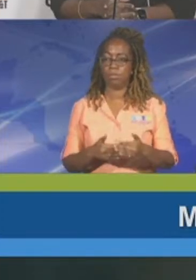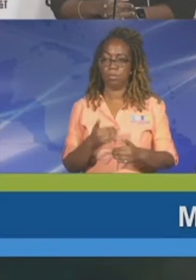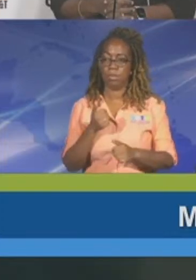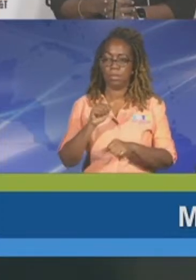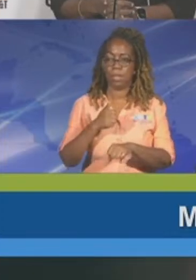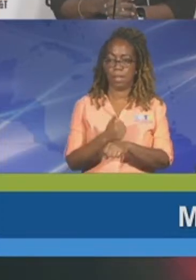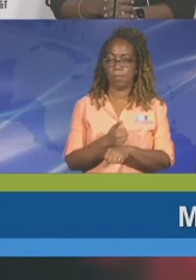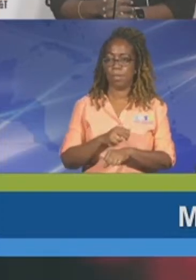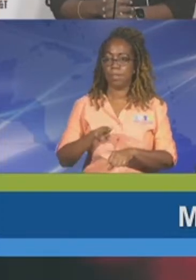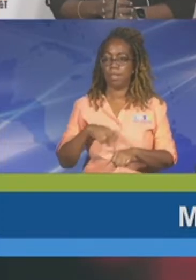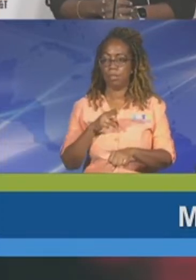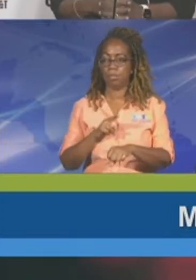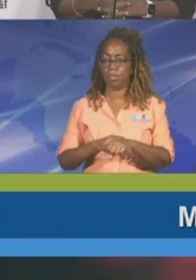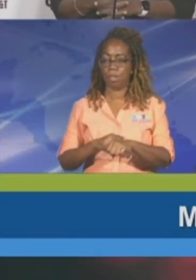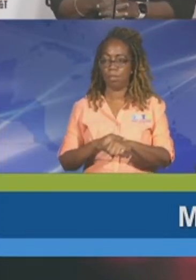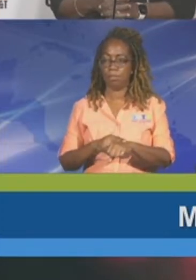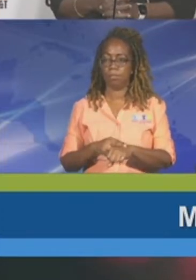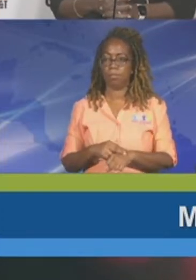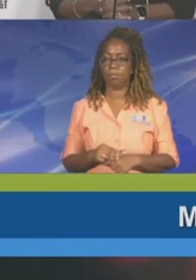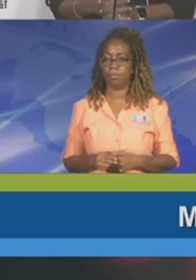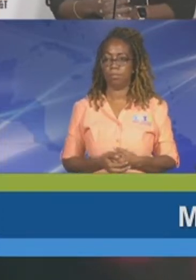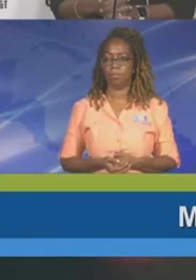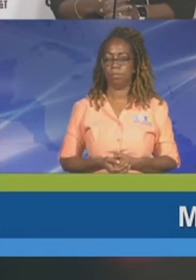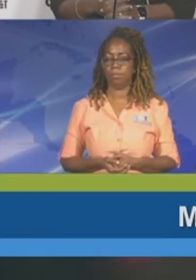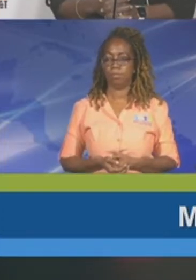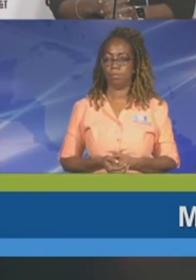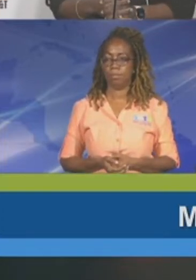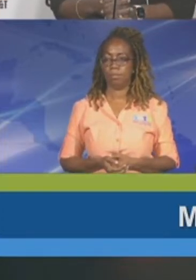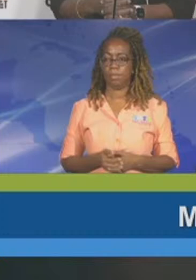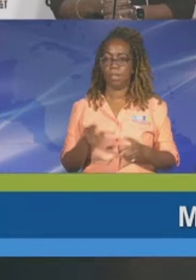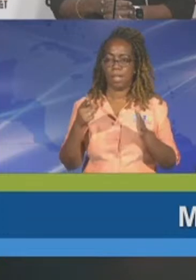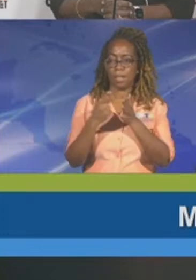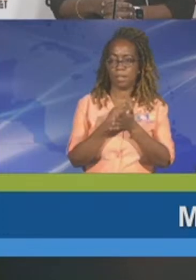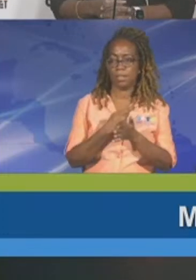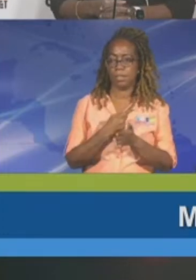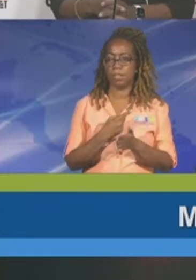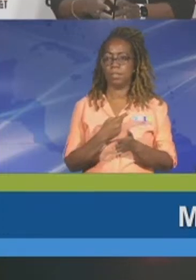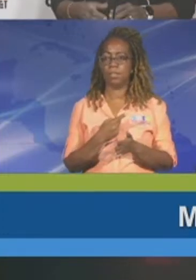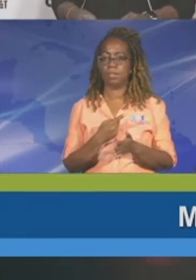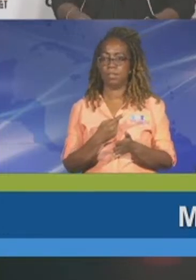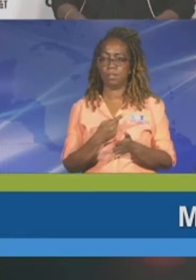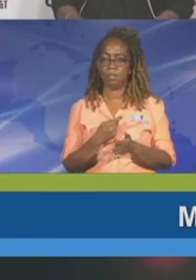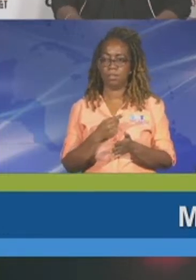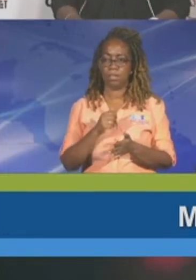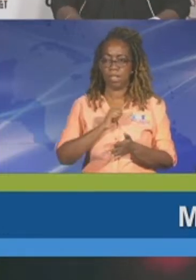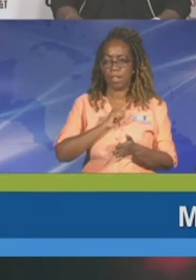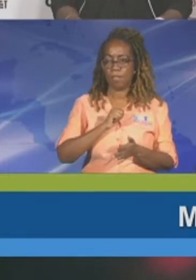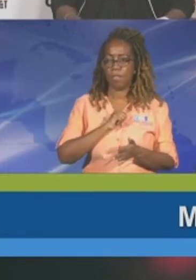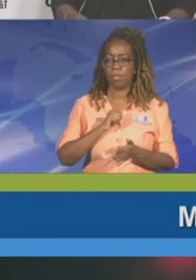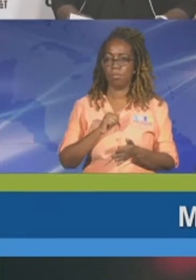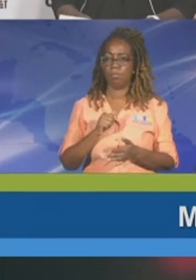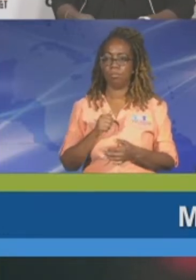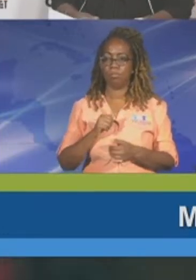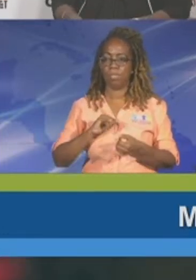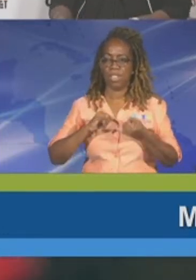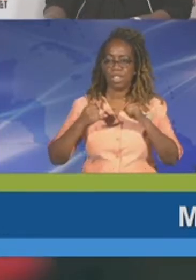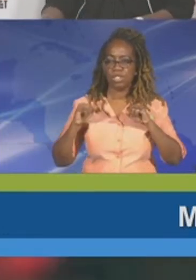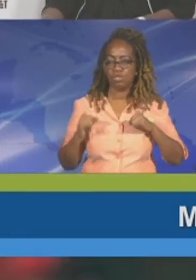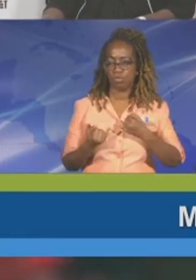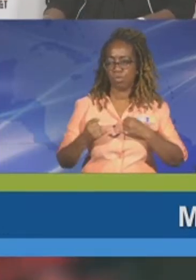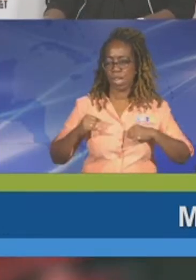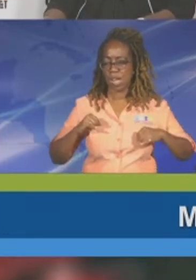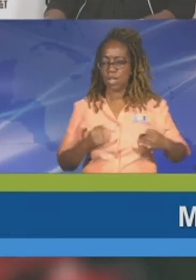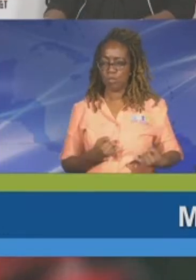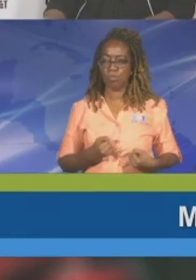national suicide and self-harm surveillance system, so that we can know in real time what